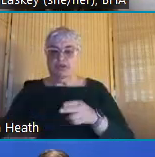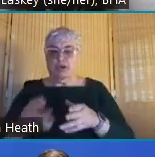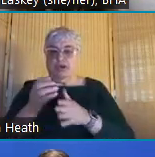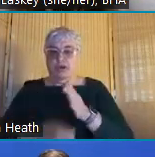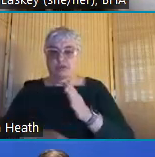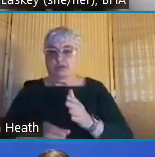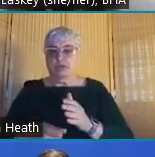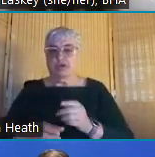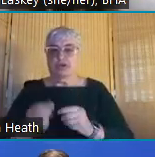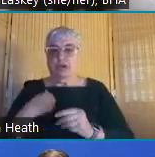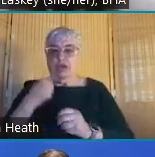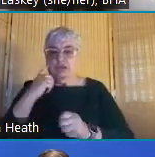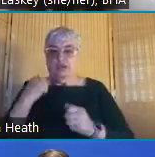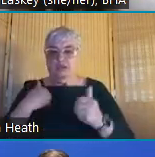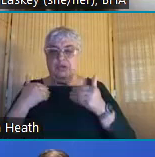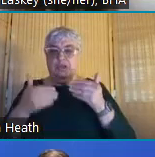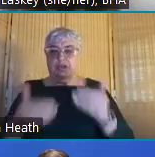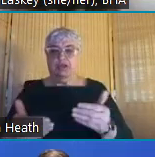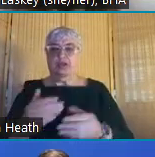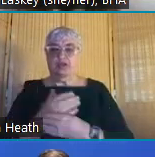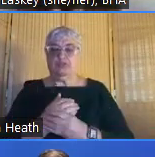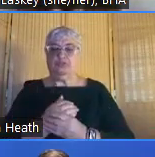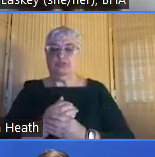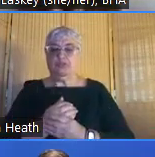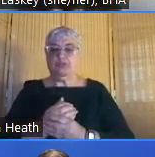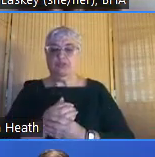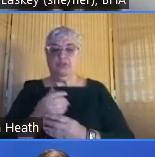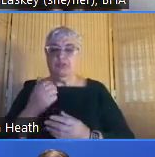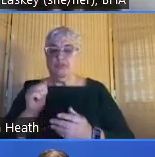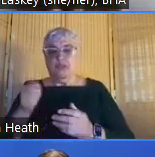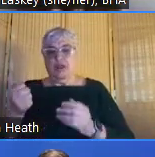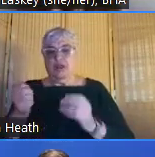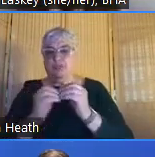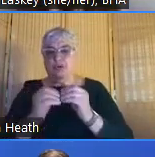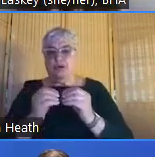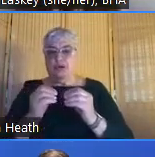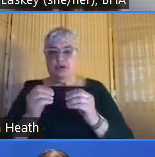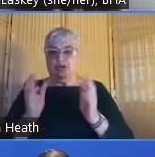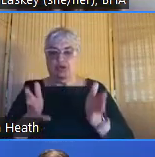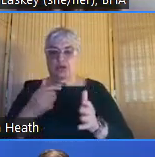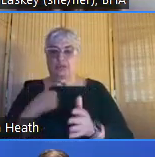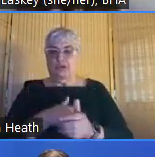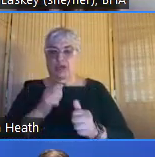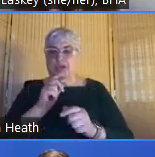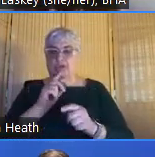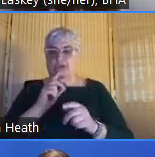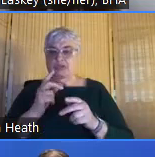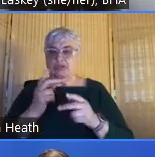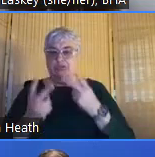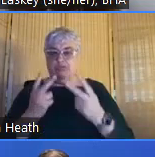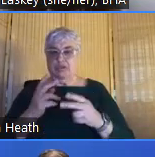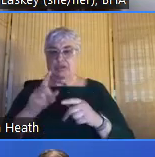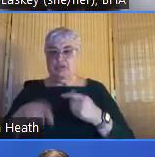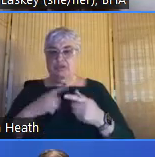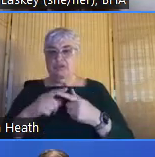chapter, I think we continue on. And then if there are any other things in the chat we can revisit after we complete